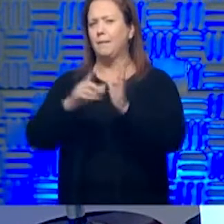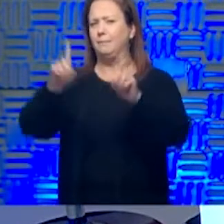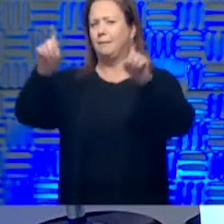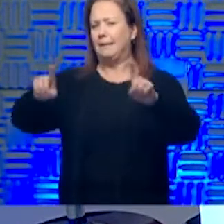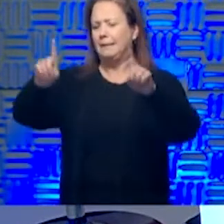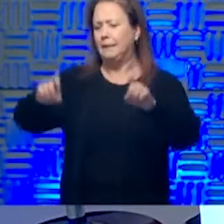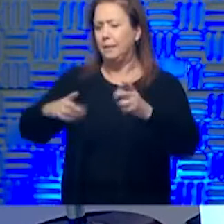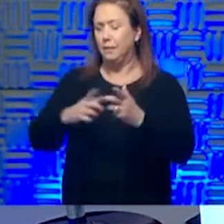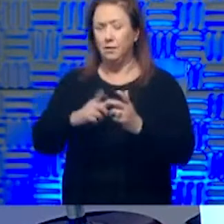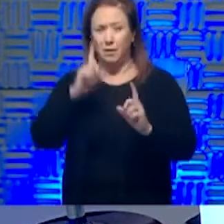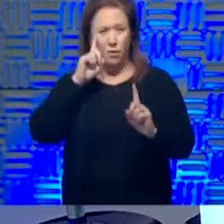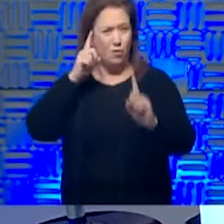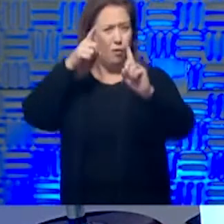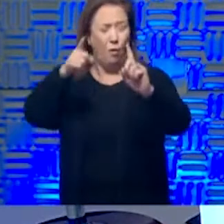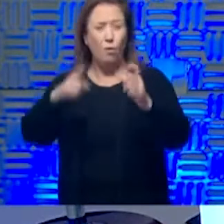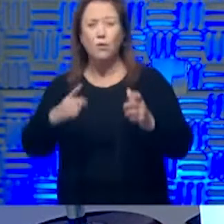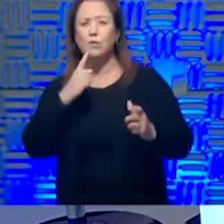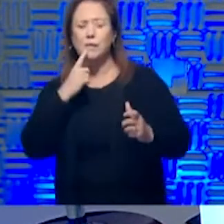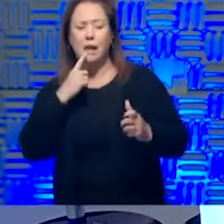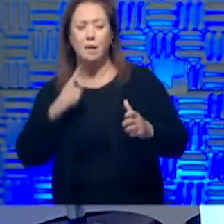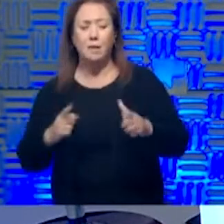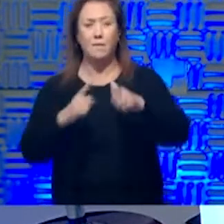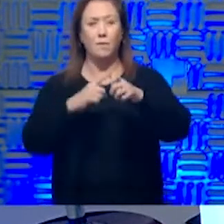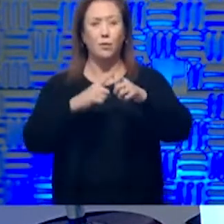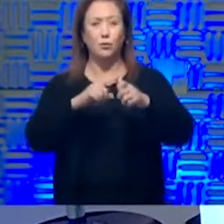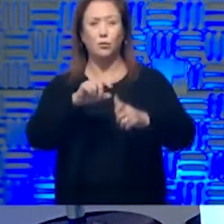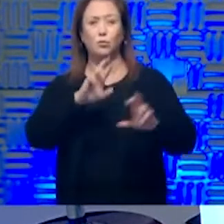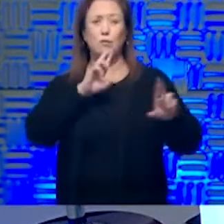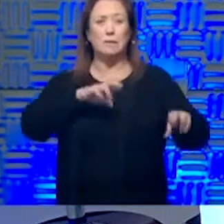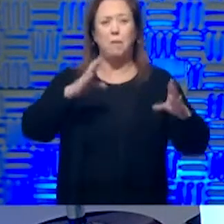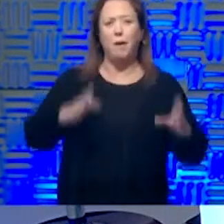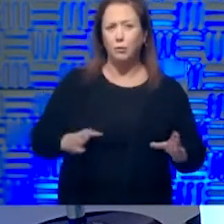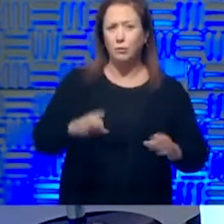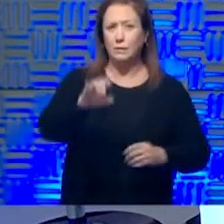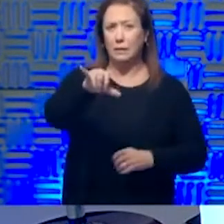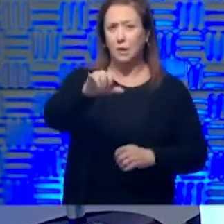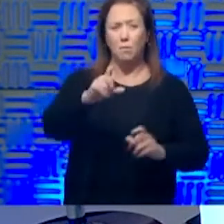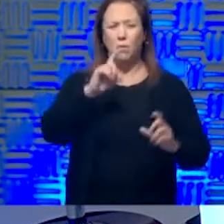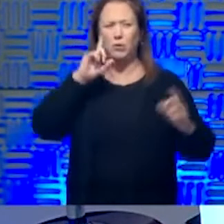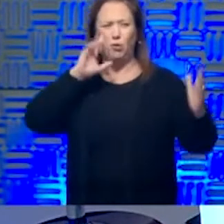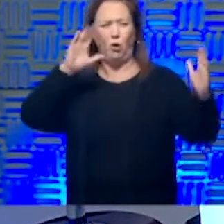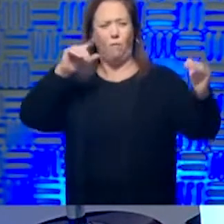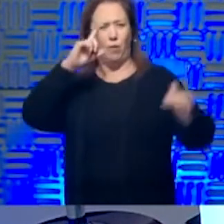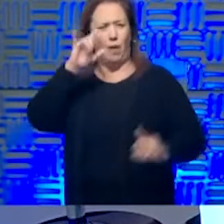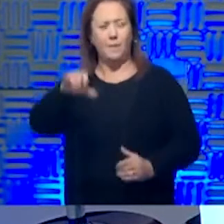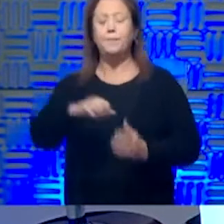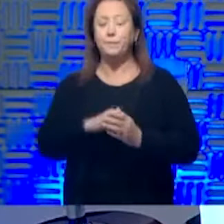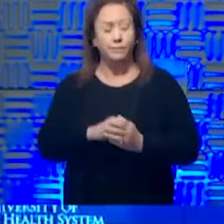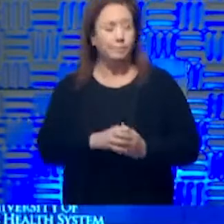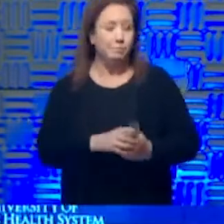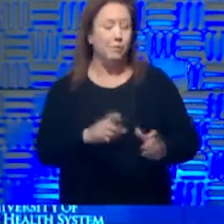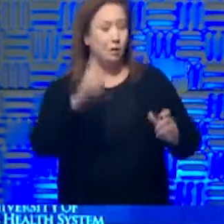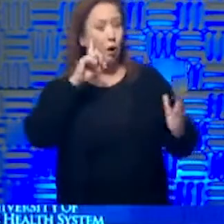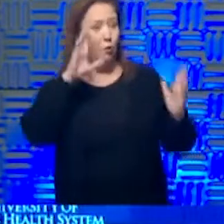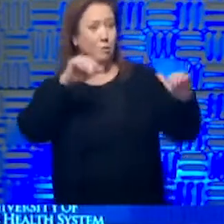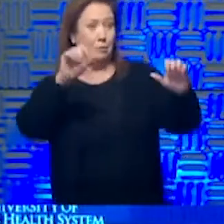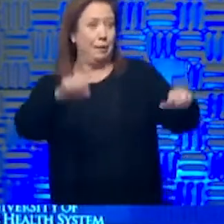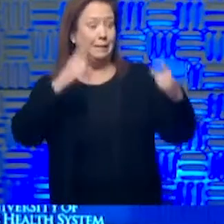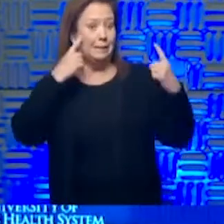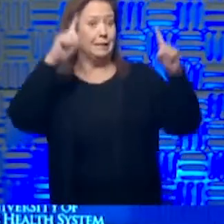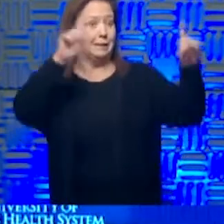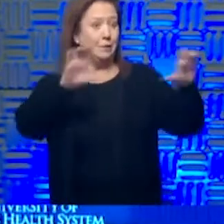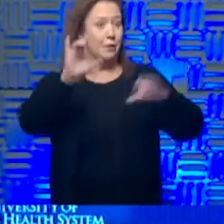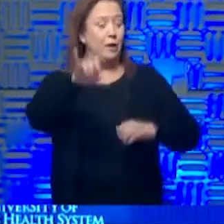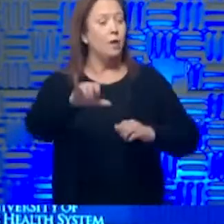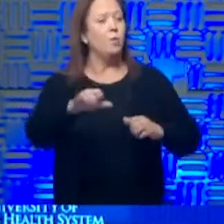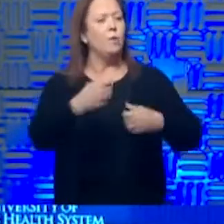talked about with maybe even first responders if they're able to come up? What's your hope for it? Our hope is that we're able to do that. We have to make